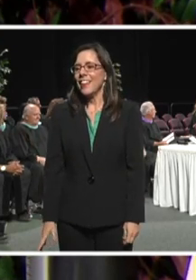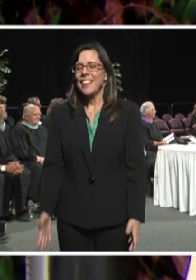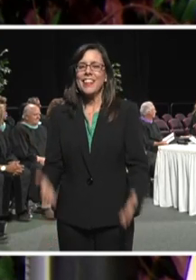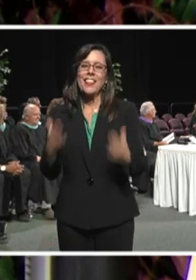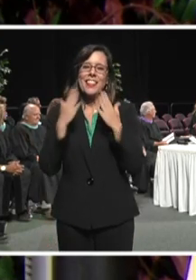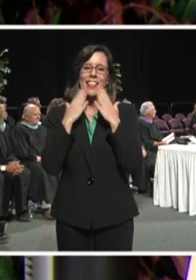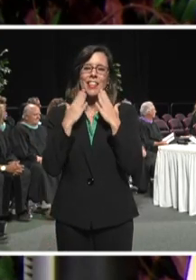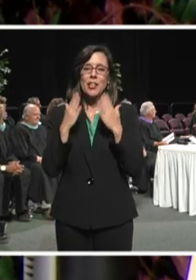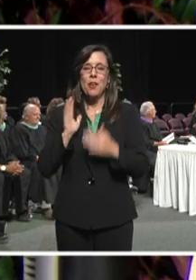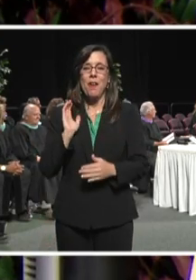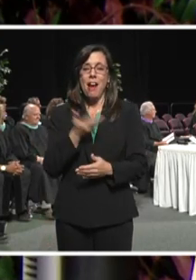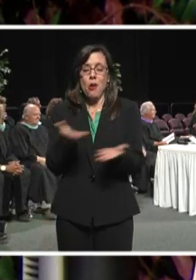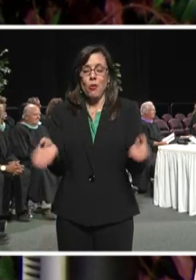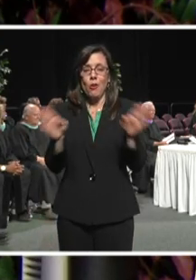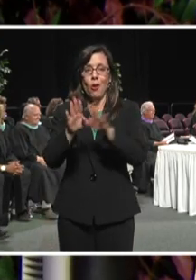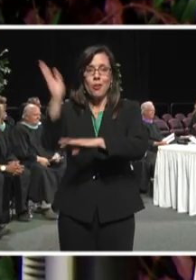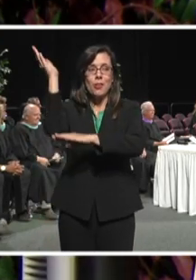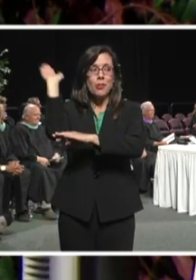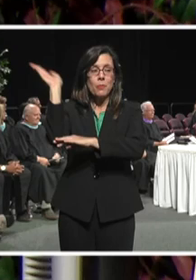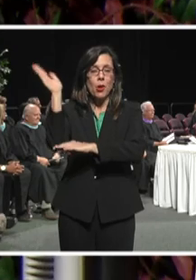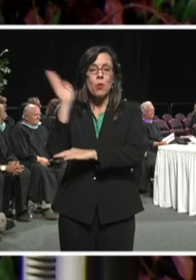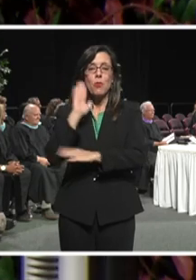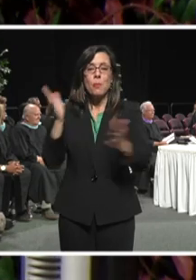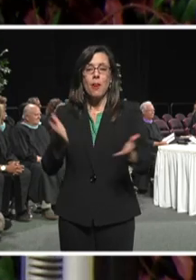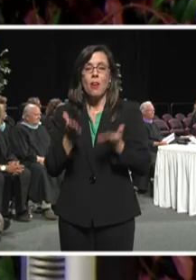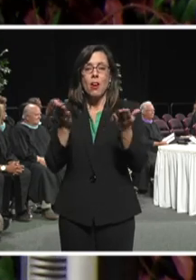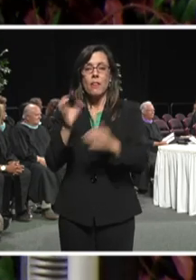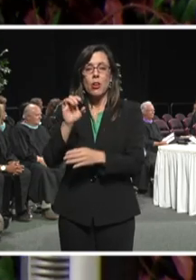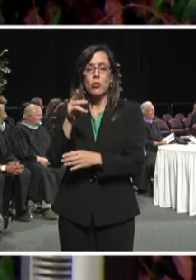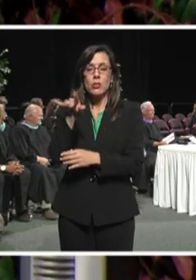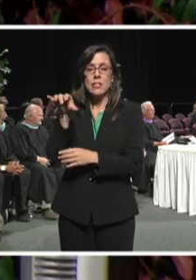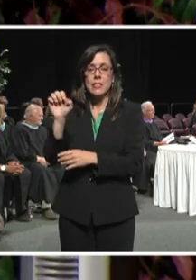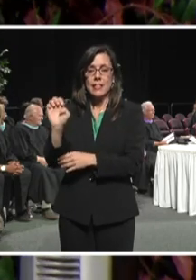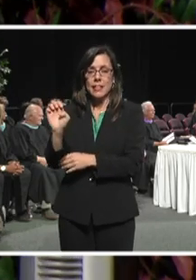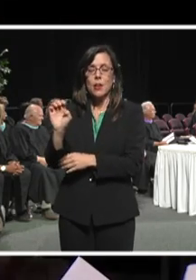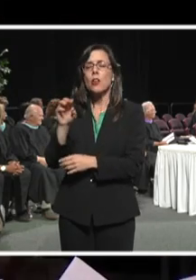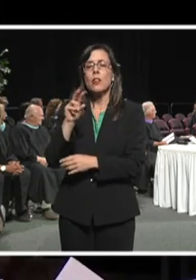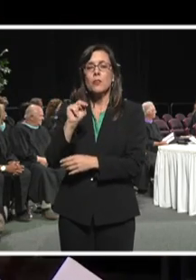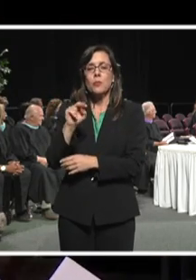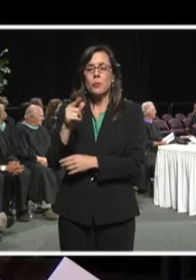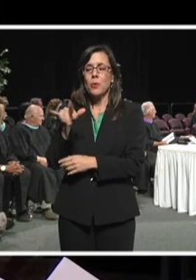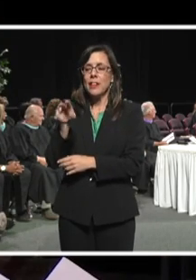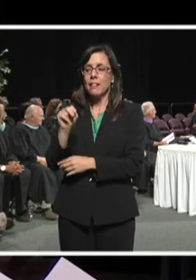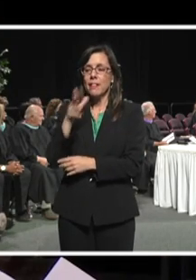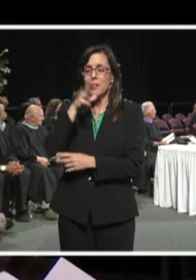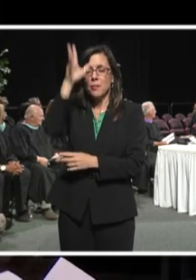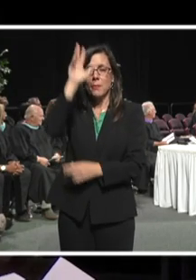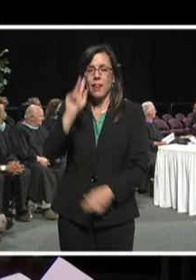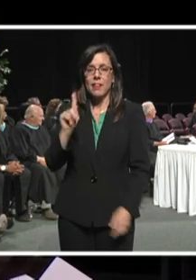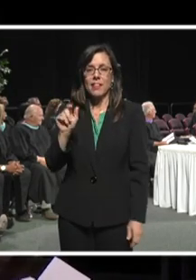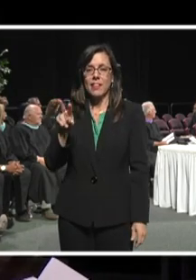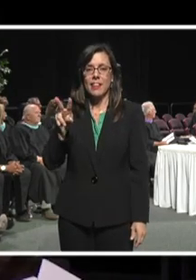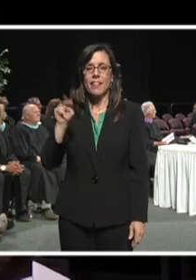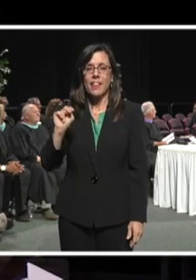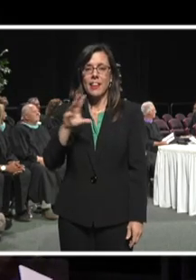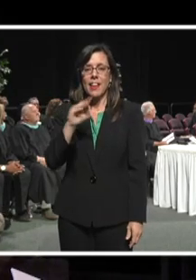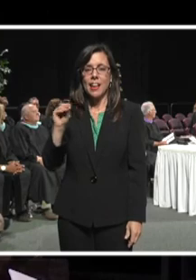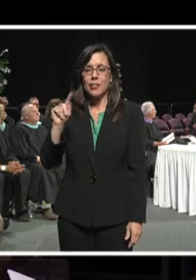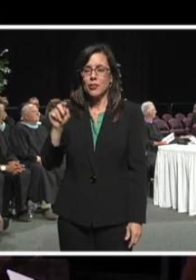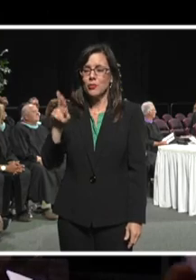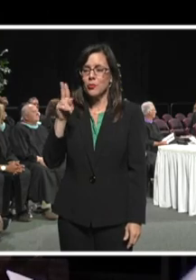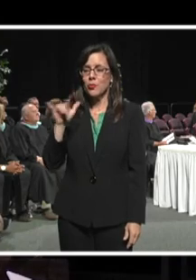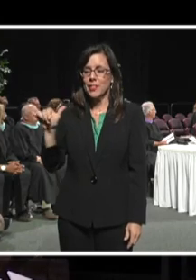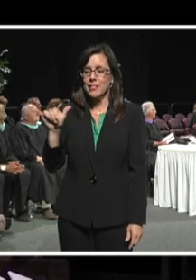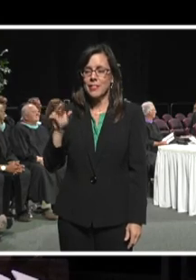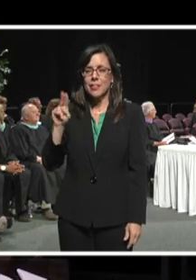you. Our closing remarks are going to be offered by Ms. Christy Nguyen. Christy is the daughter of Mr. Kevin and